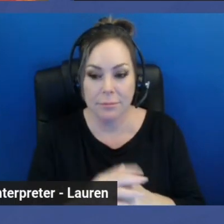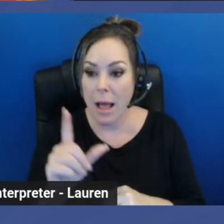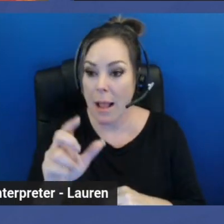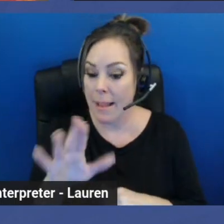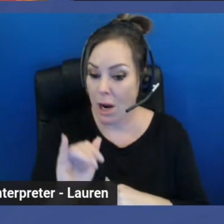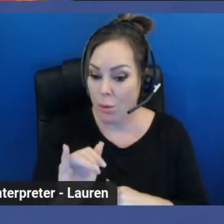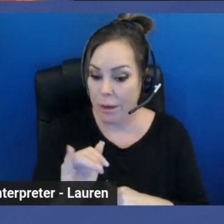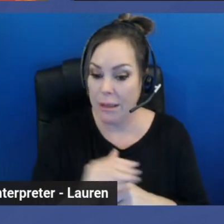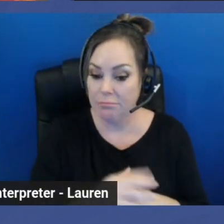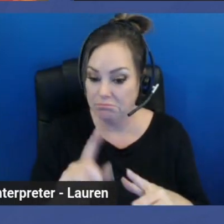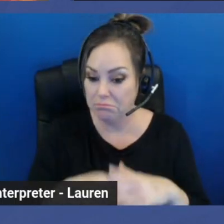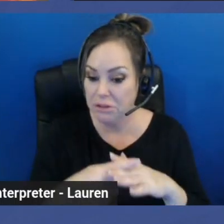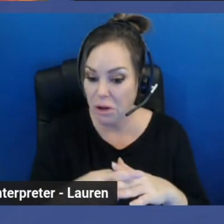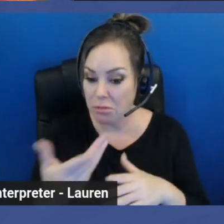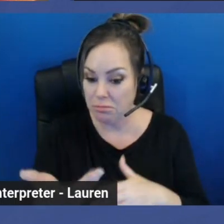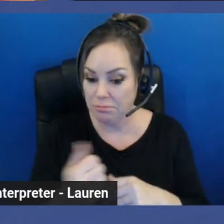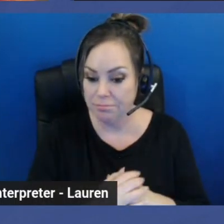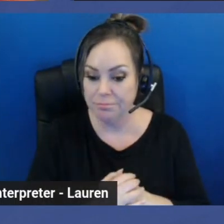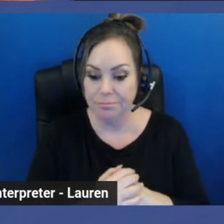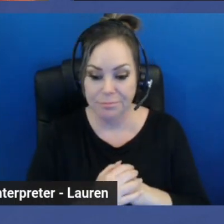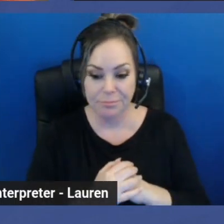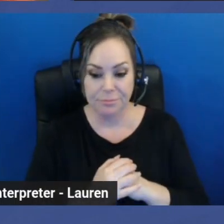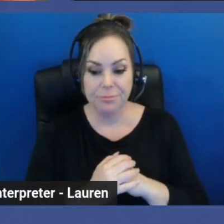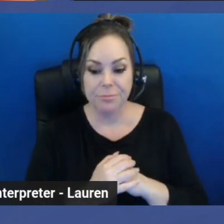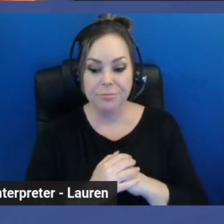I'll ask you to kick us off for that one.